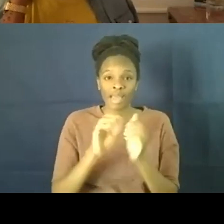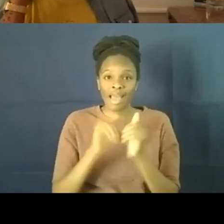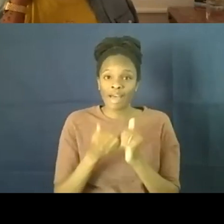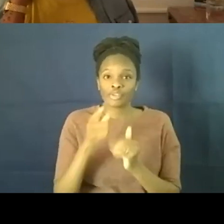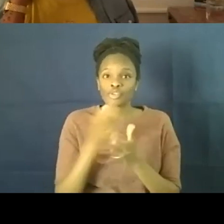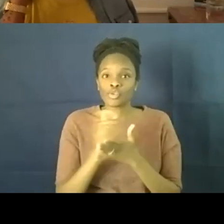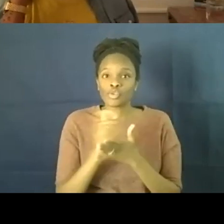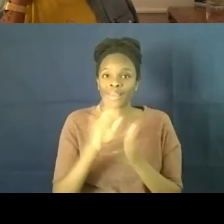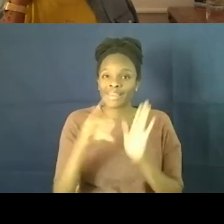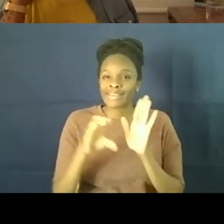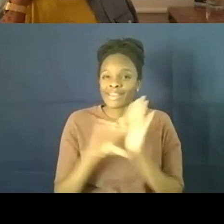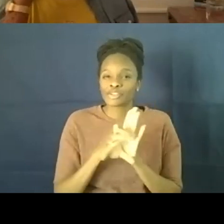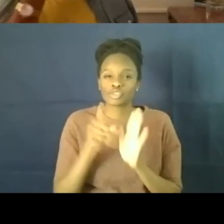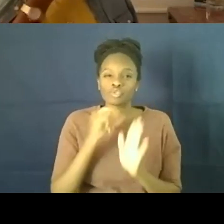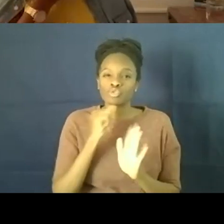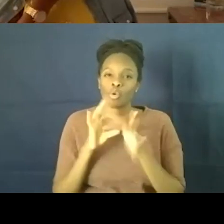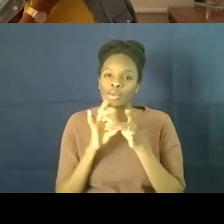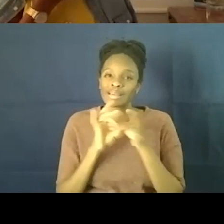that you don't connect with as much?